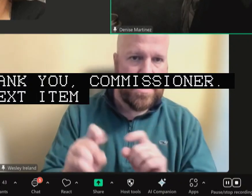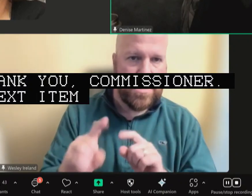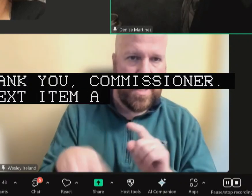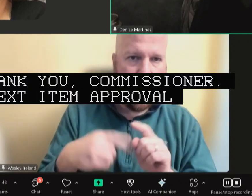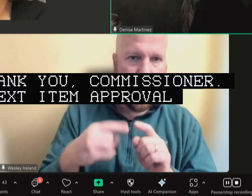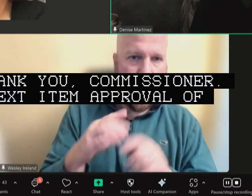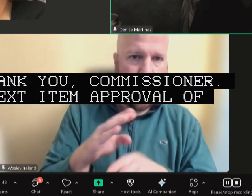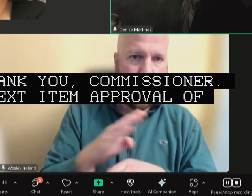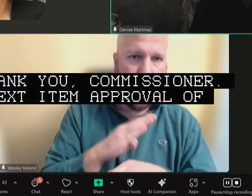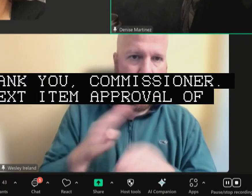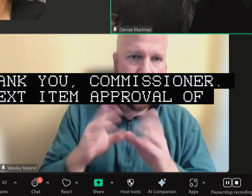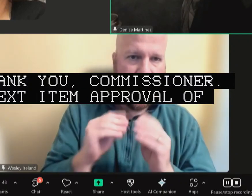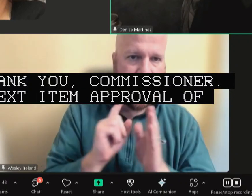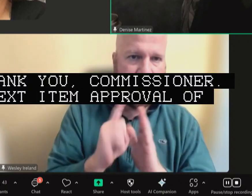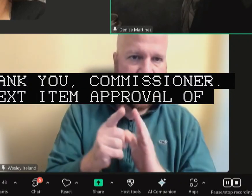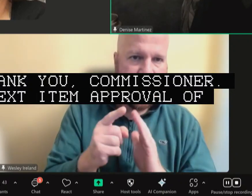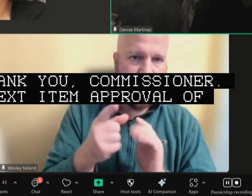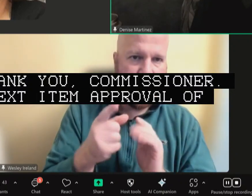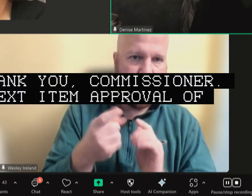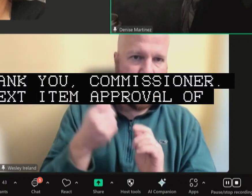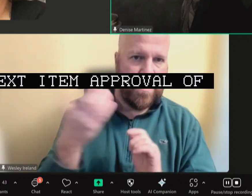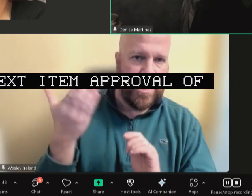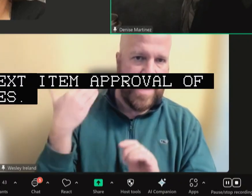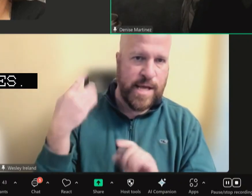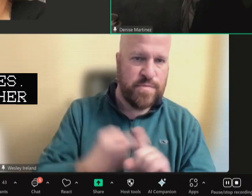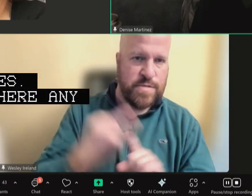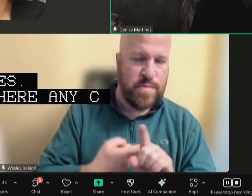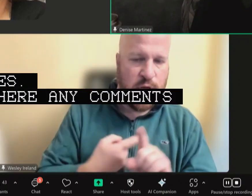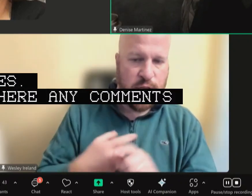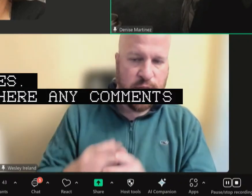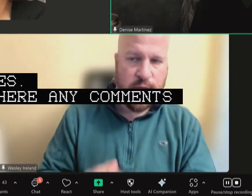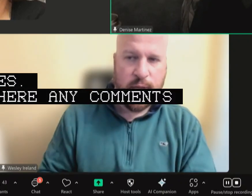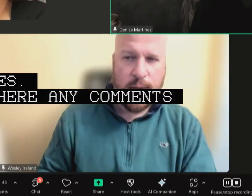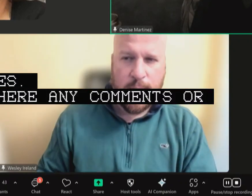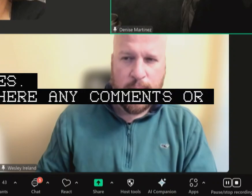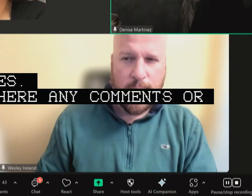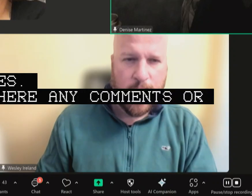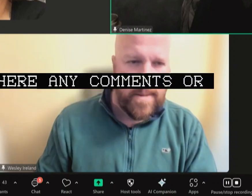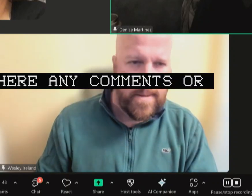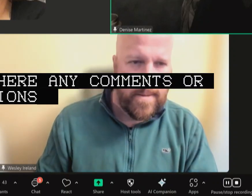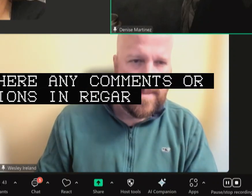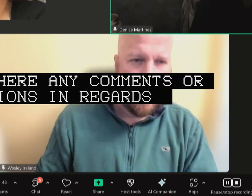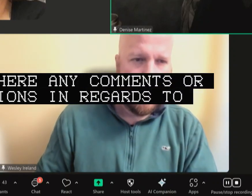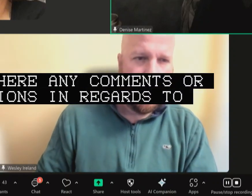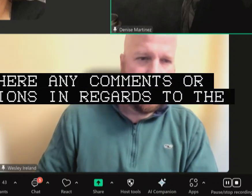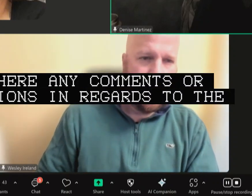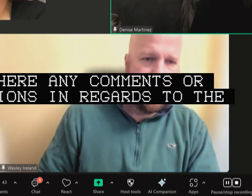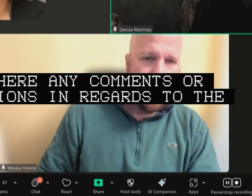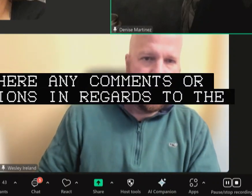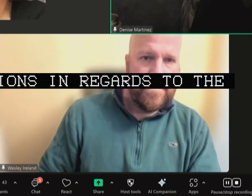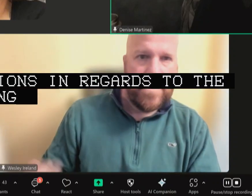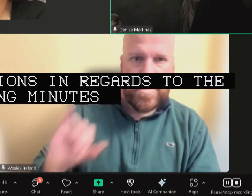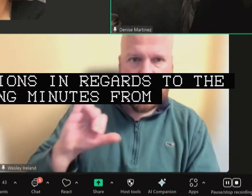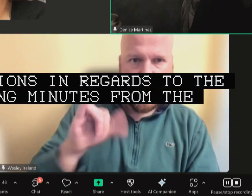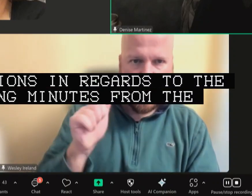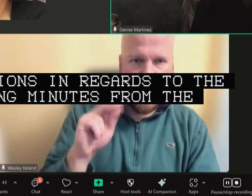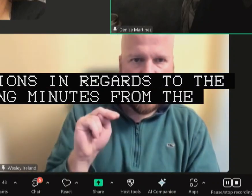Are there any comments or questions in regards to the meeting minutes from the previous board meeting